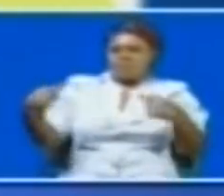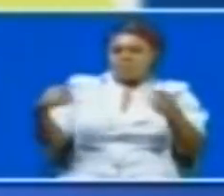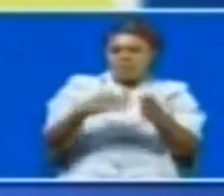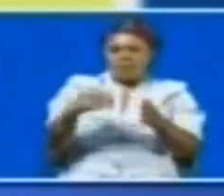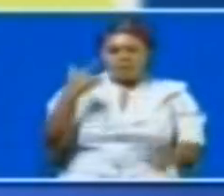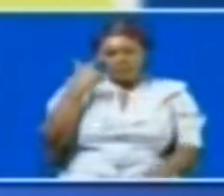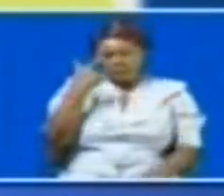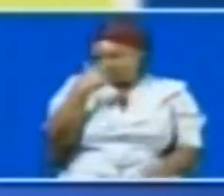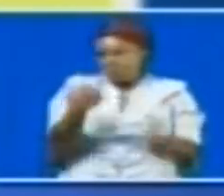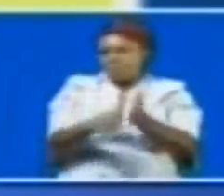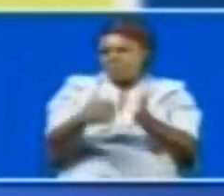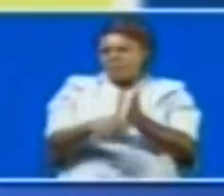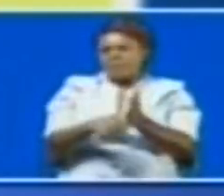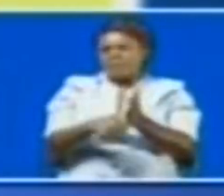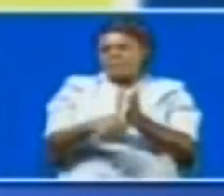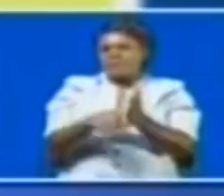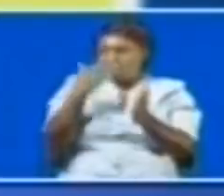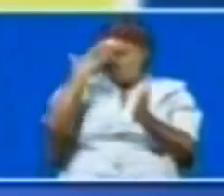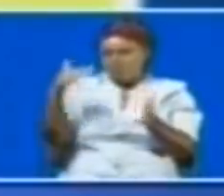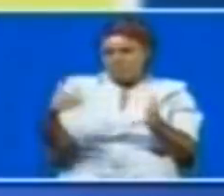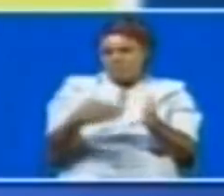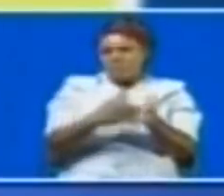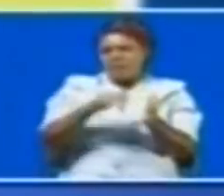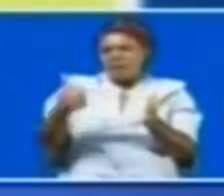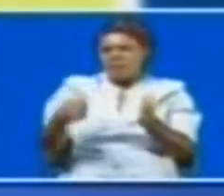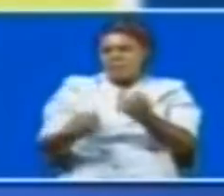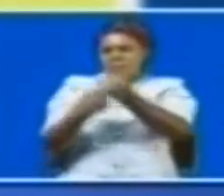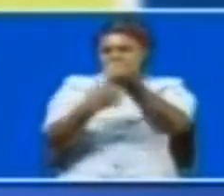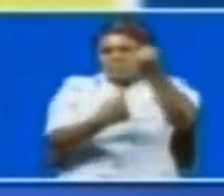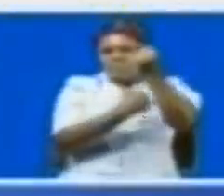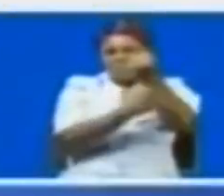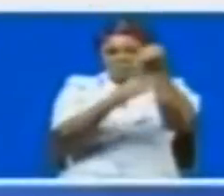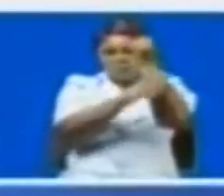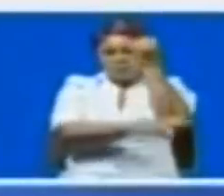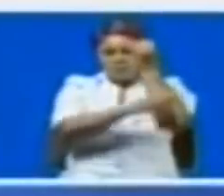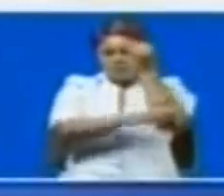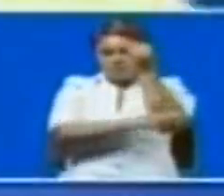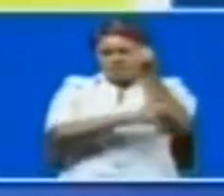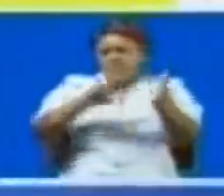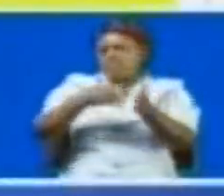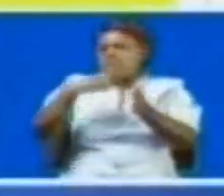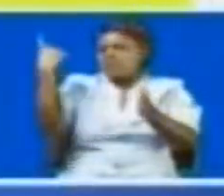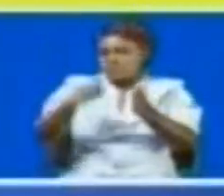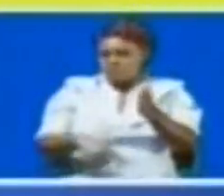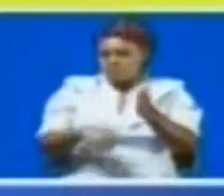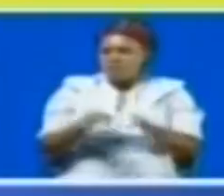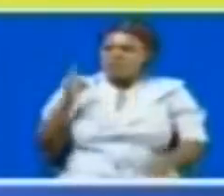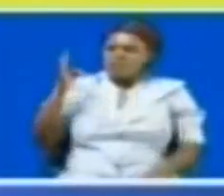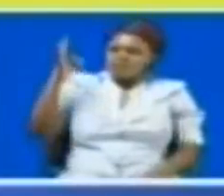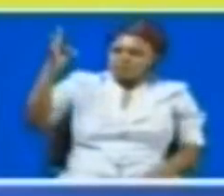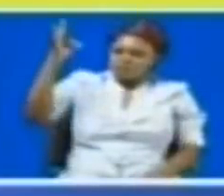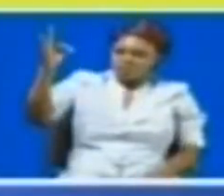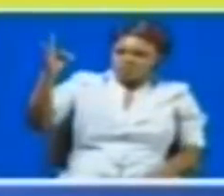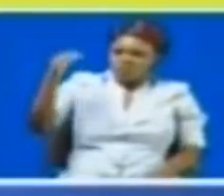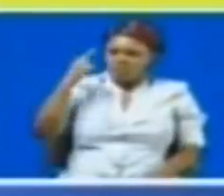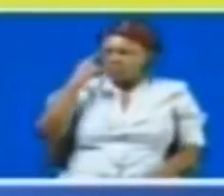against trachoma is in jeopardy following suspension of any other donations to the country. This means that the future